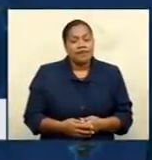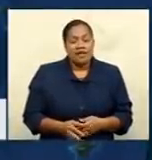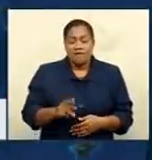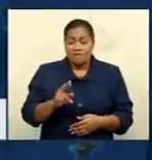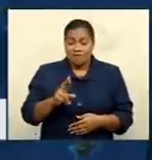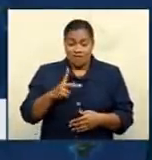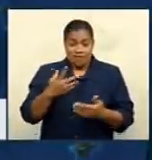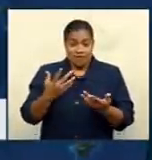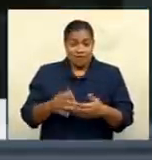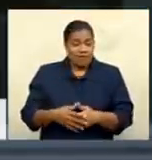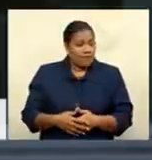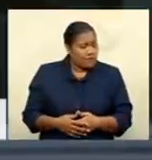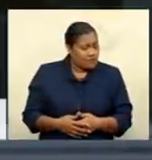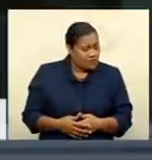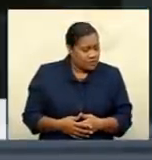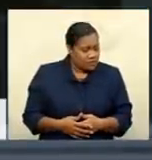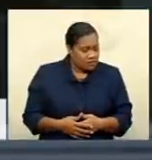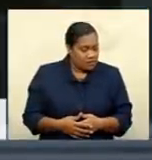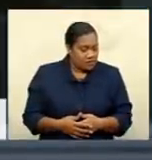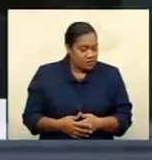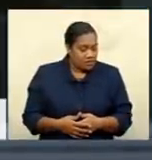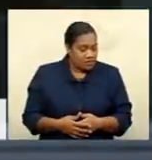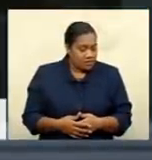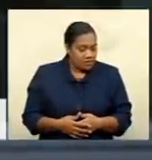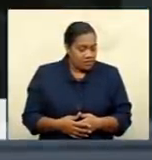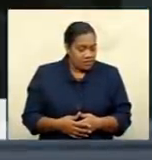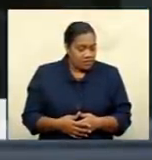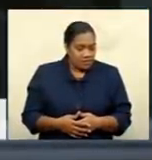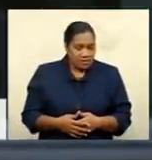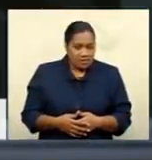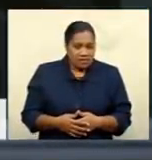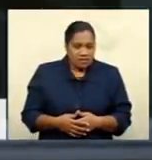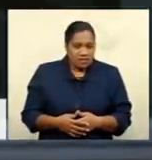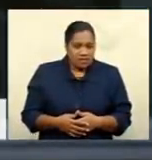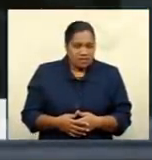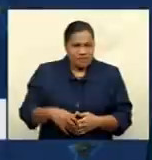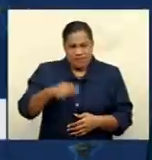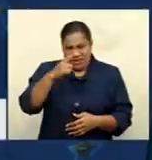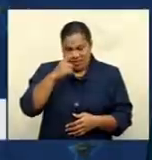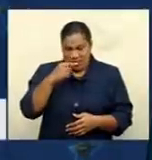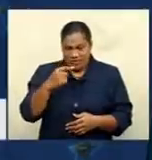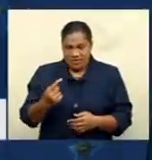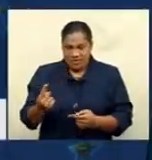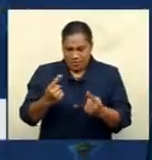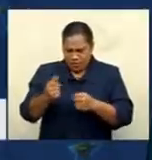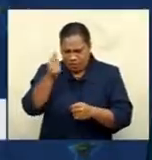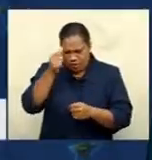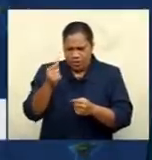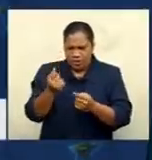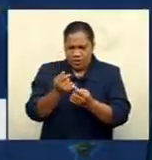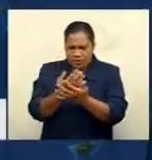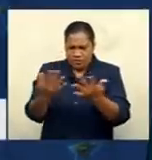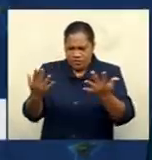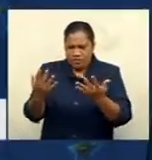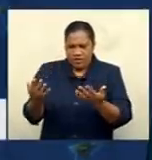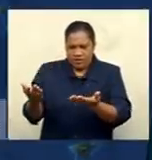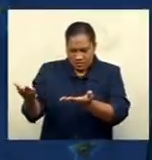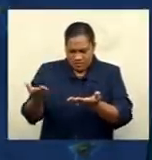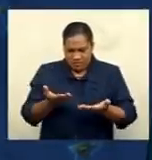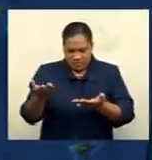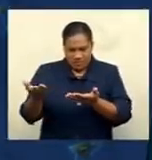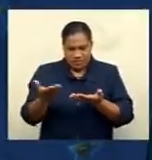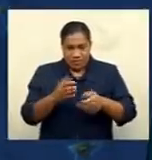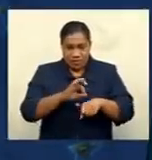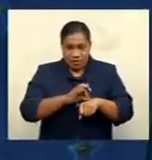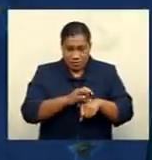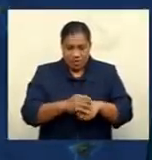that we've had that have come through, as we know, a significant number of them are the elderly population and